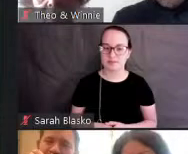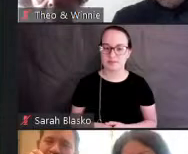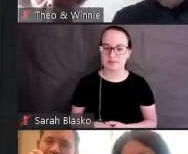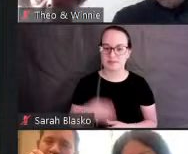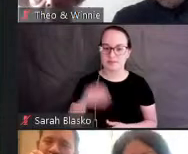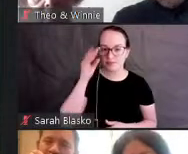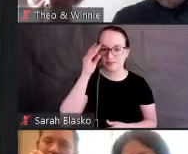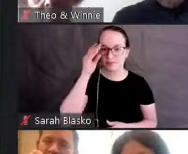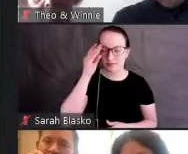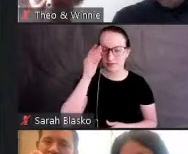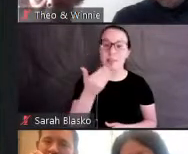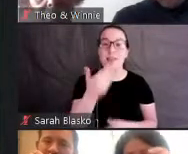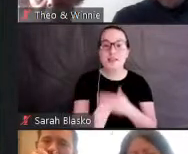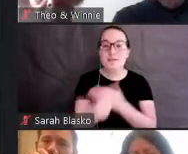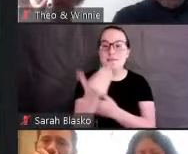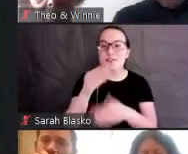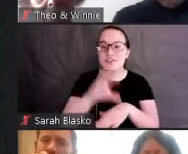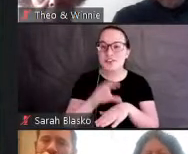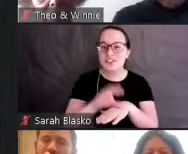Well, good morning, church.